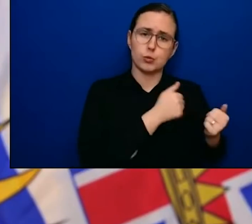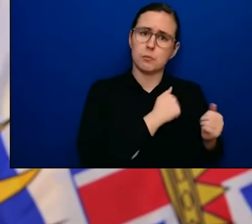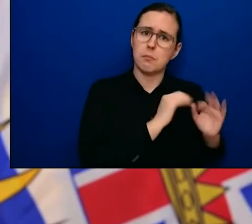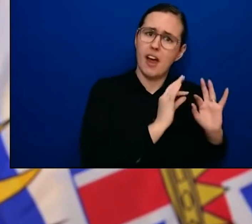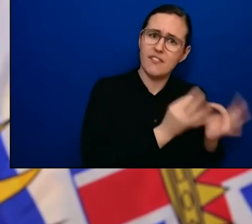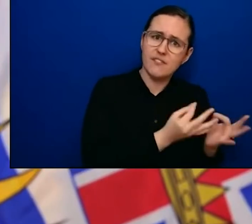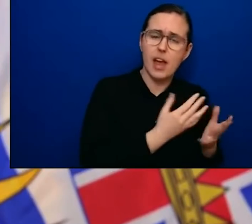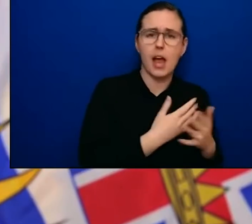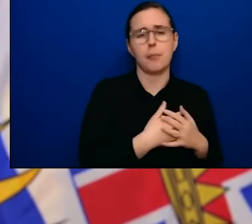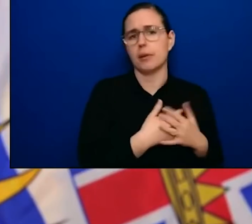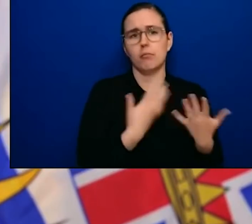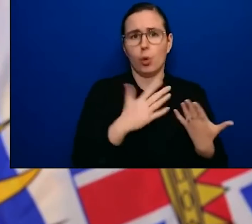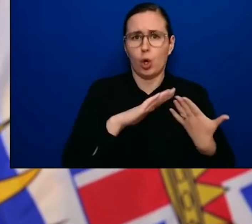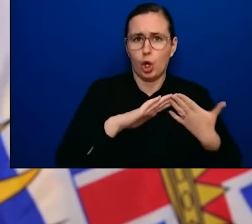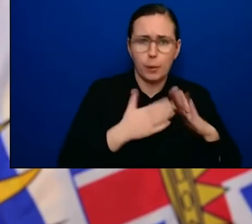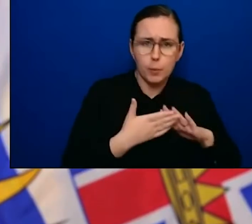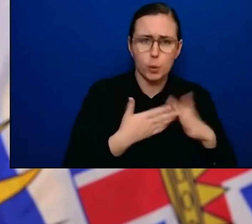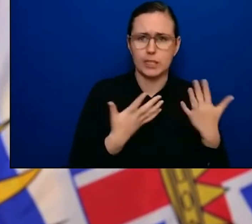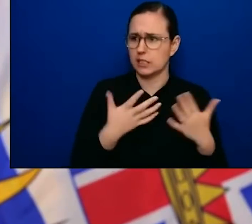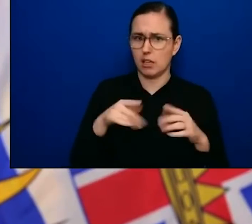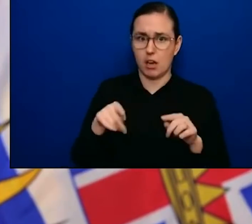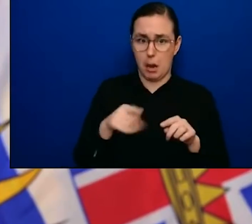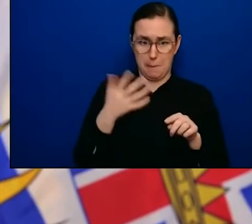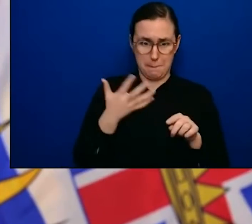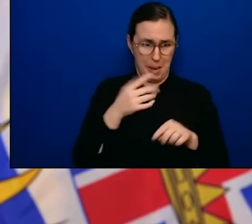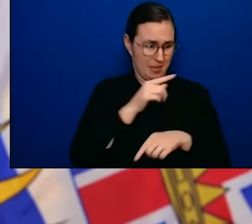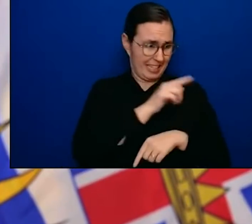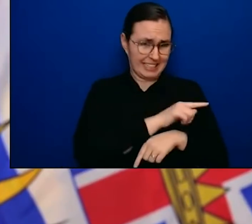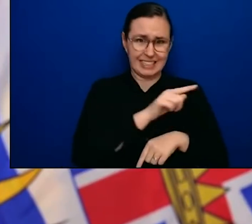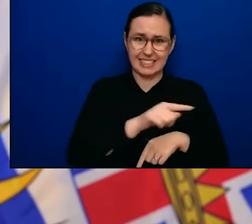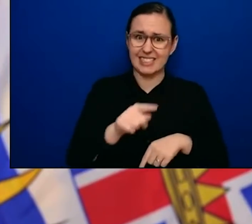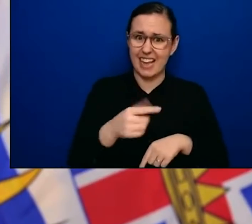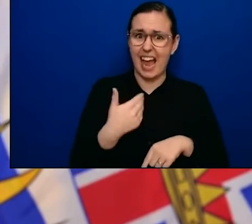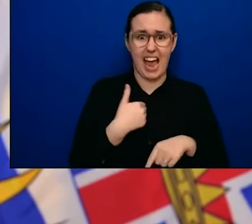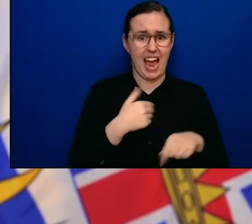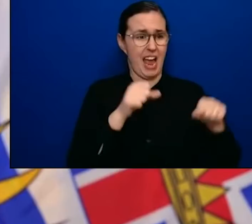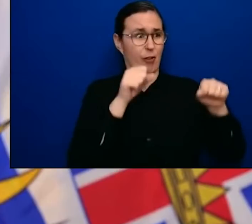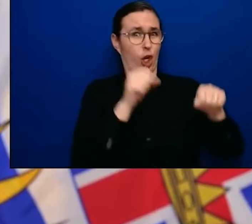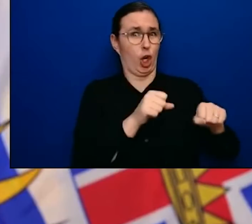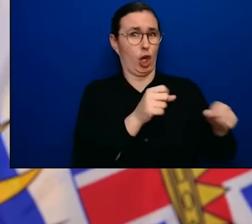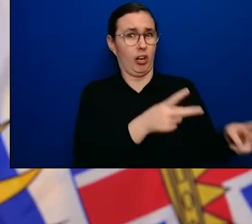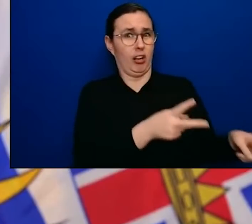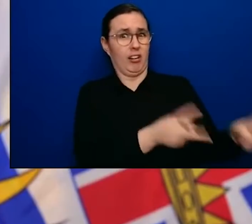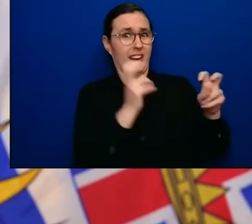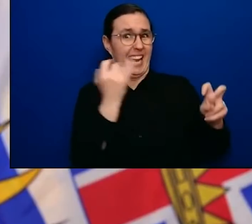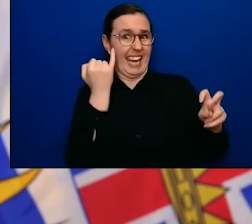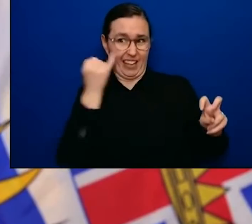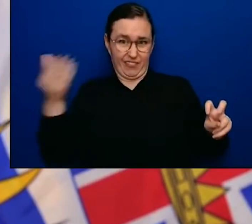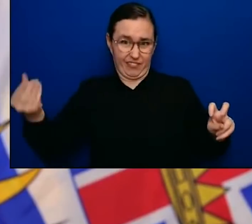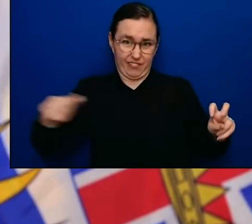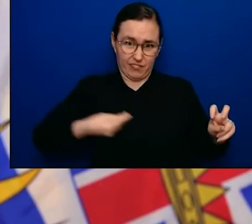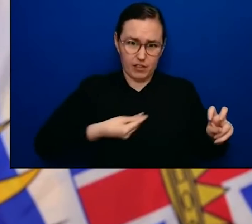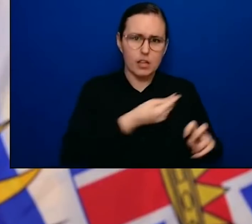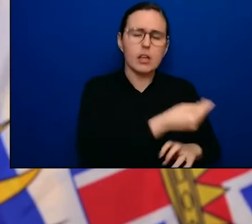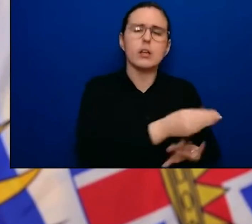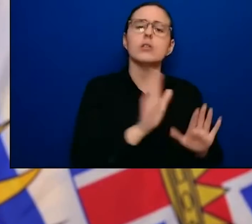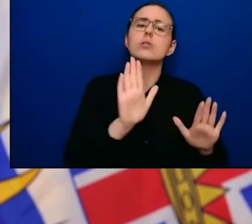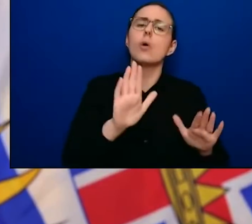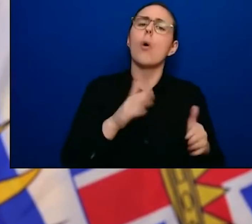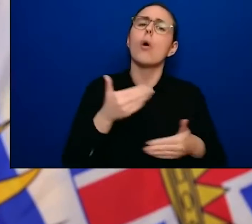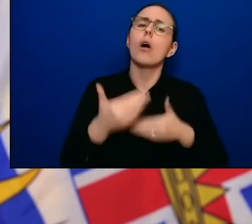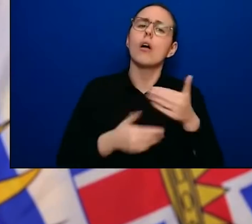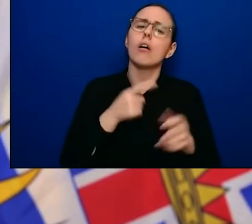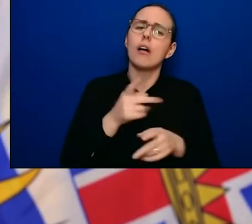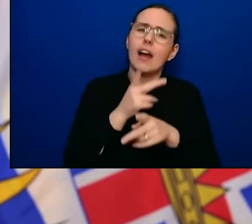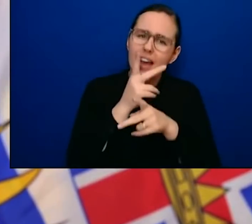moving slowly and gradually in the one-way direction only, so that we don't have to have a turning back of